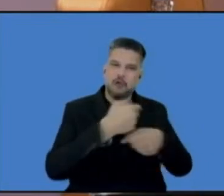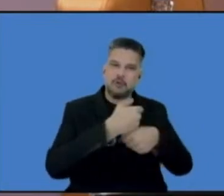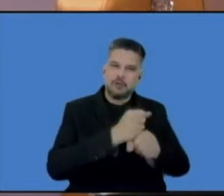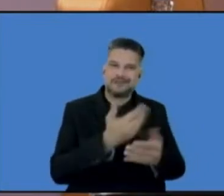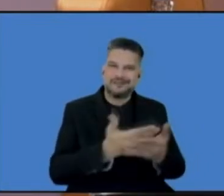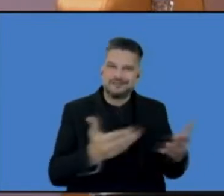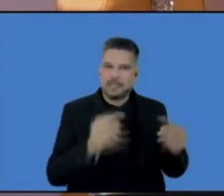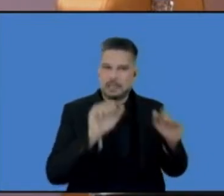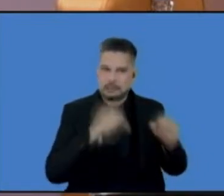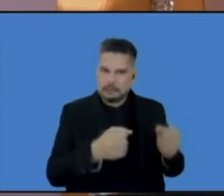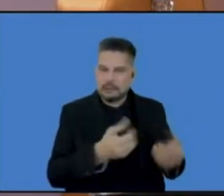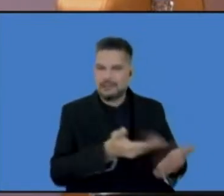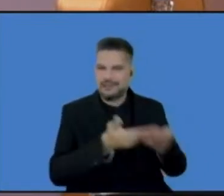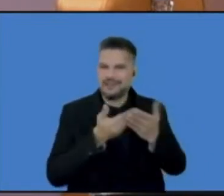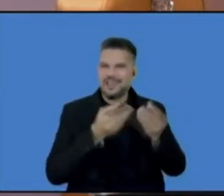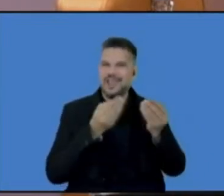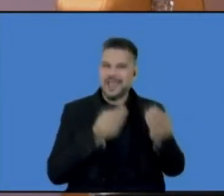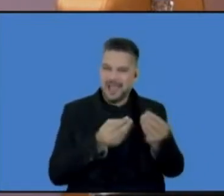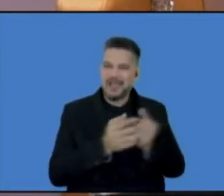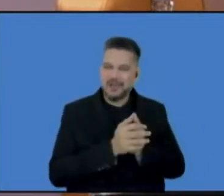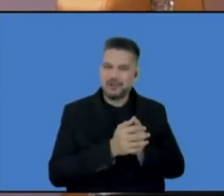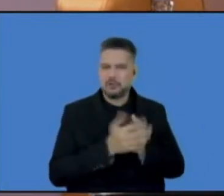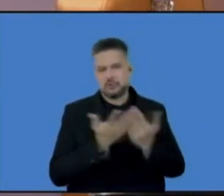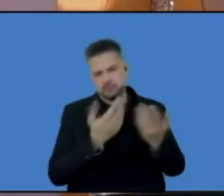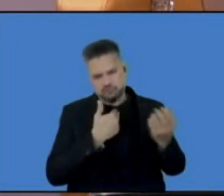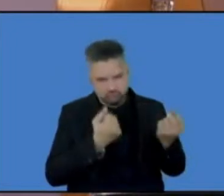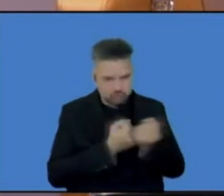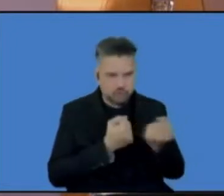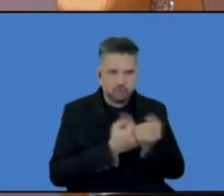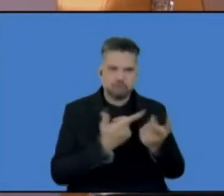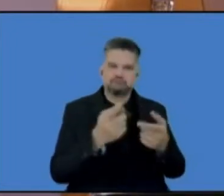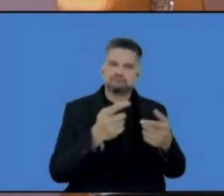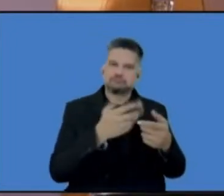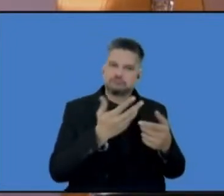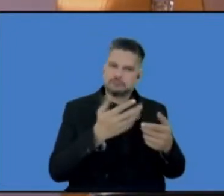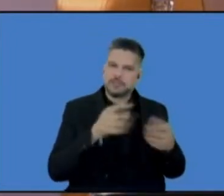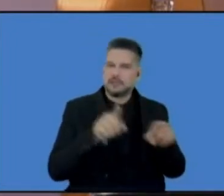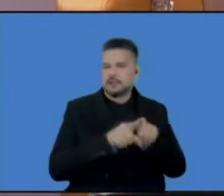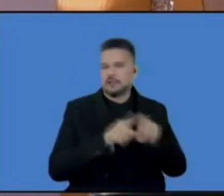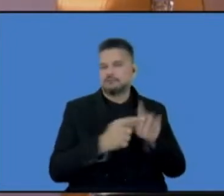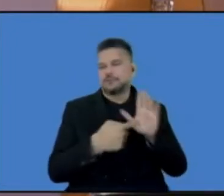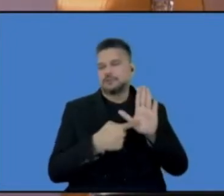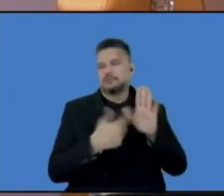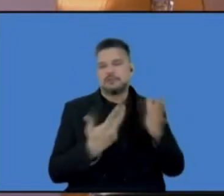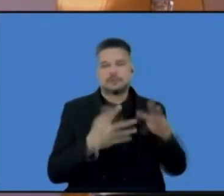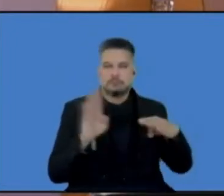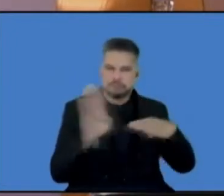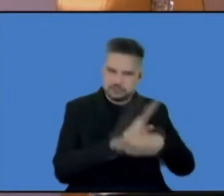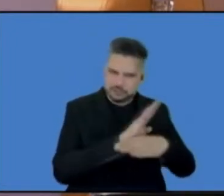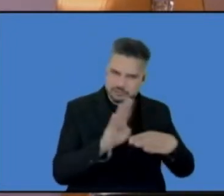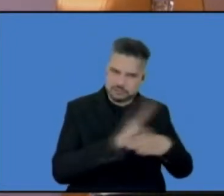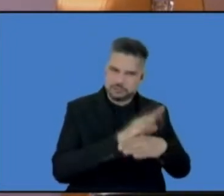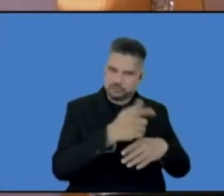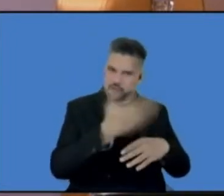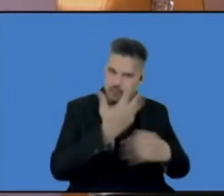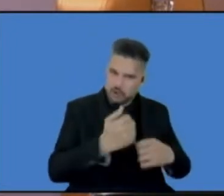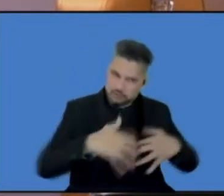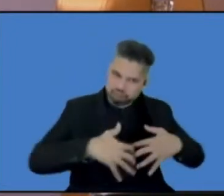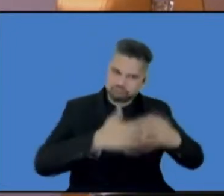assistance. It can be in terms of support for businesses, support for organization, so that they don't have to